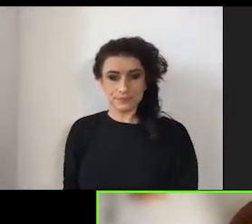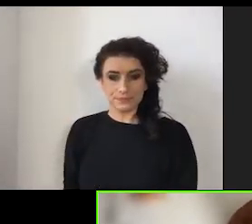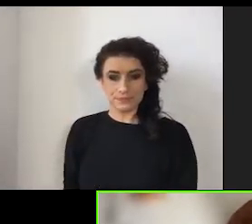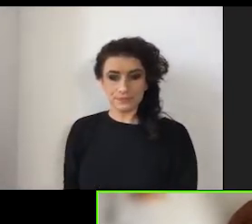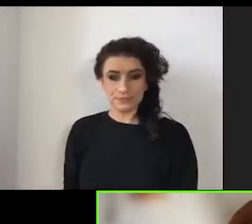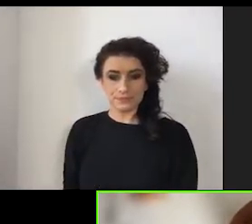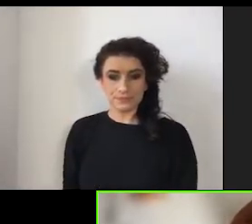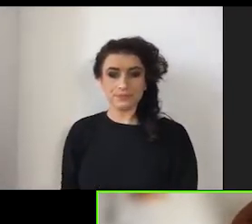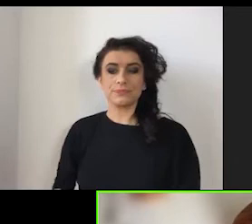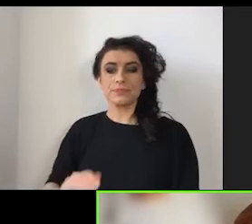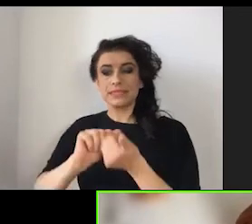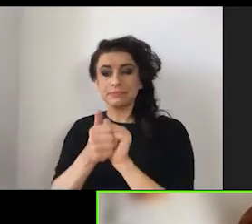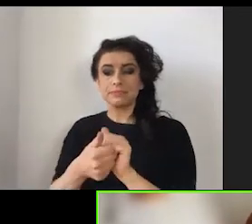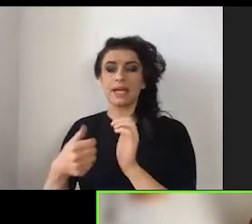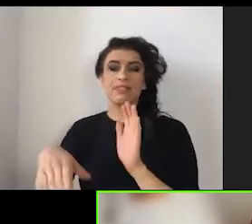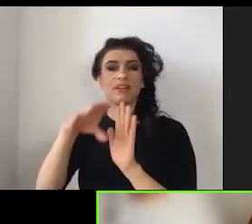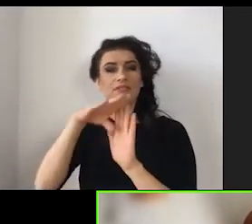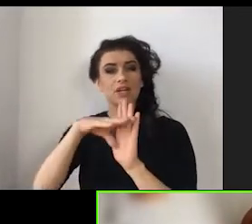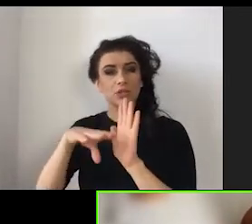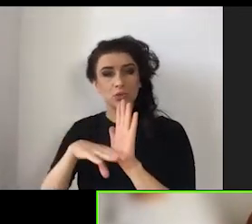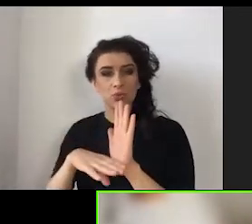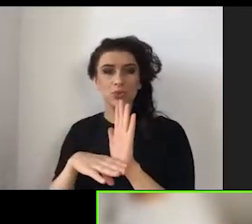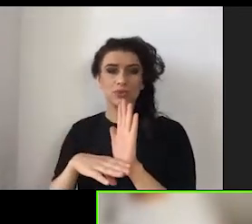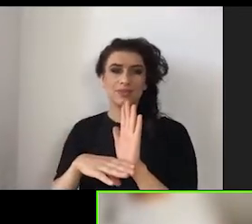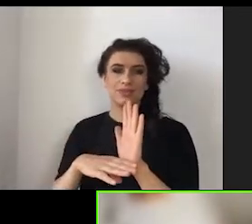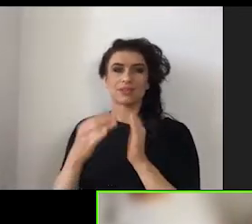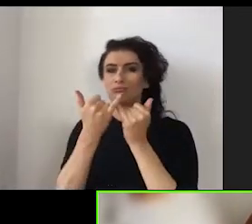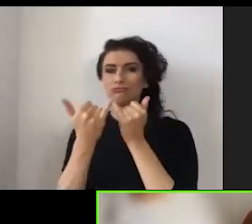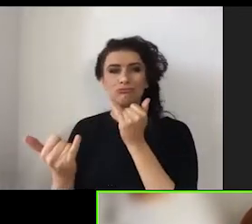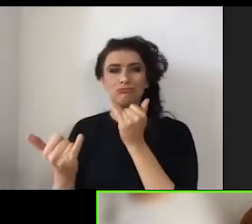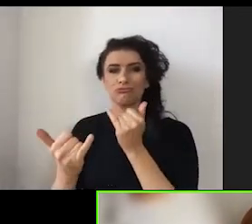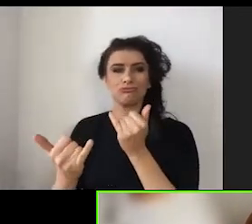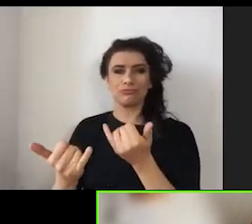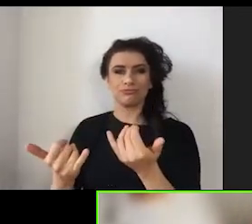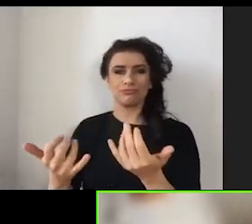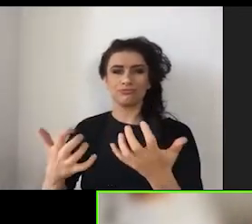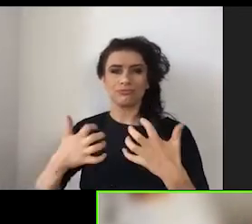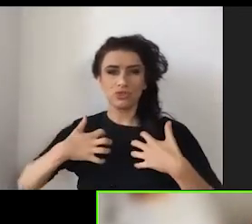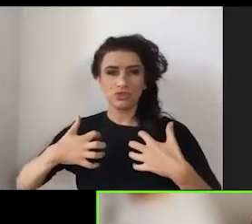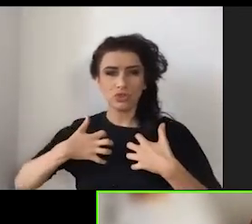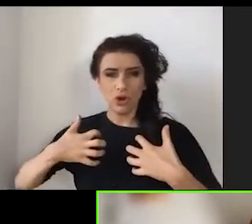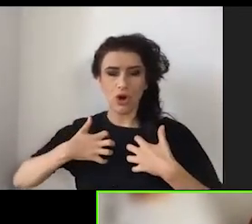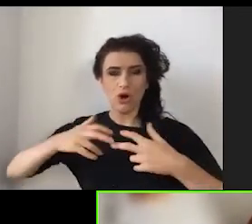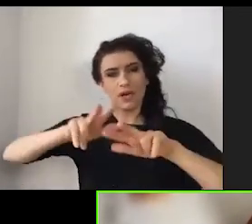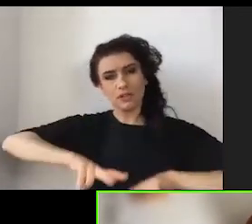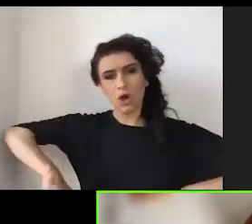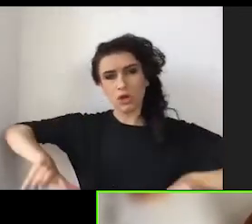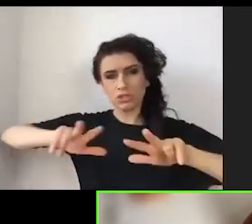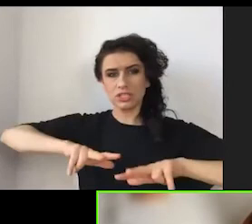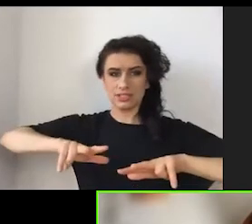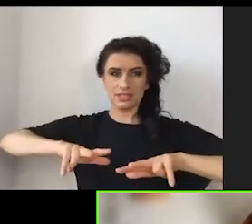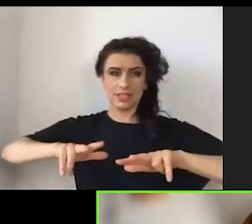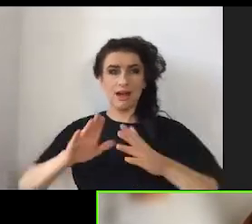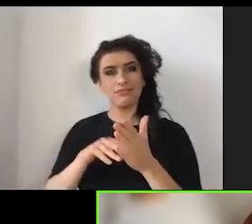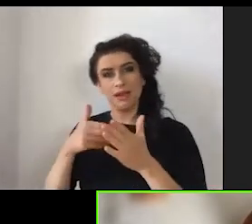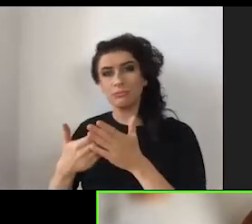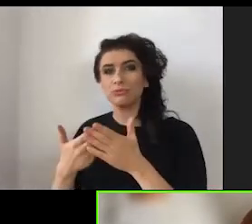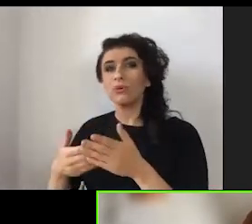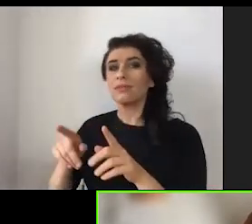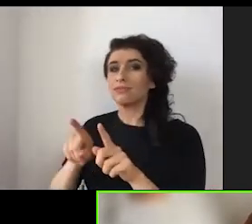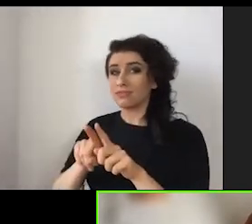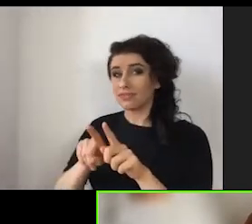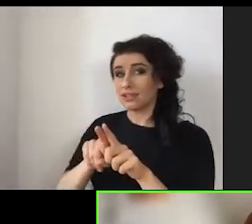new income because the woman decided to go working. You know, this it's a little harder. But